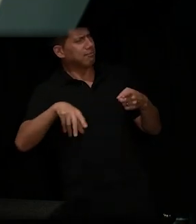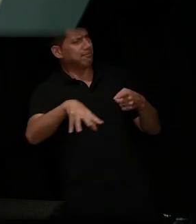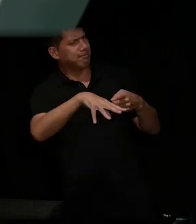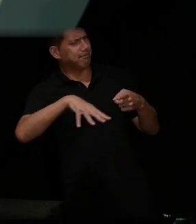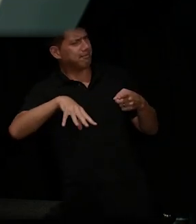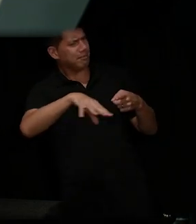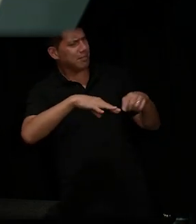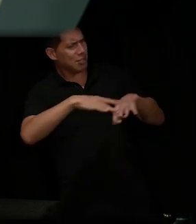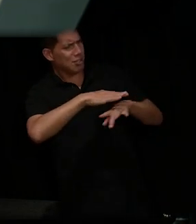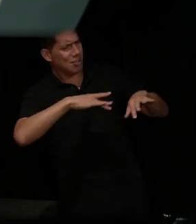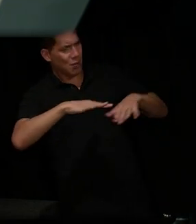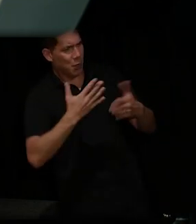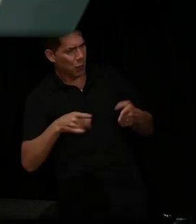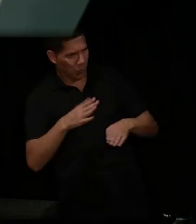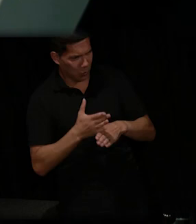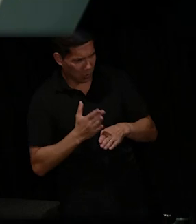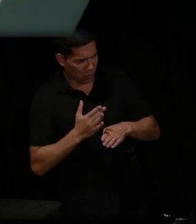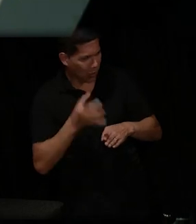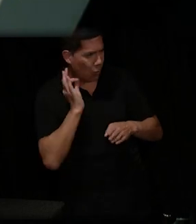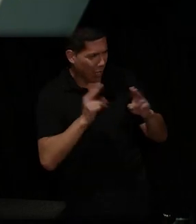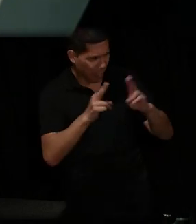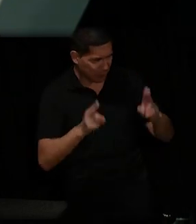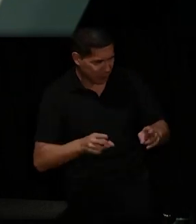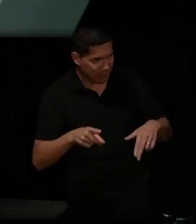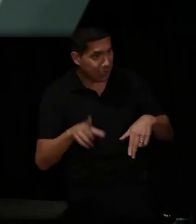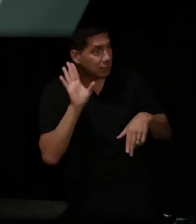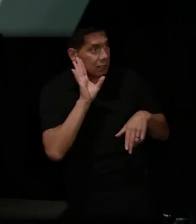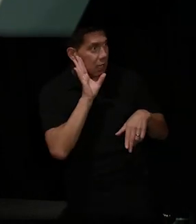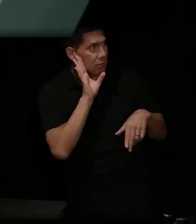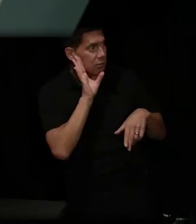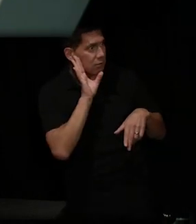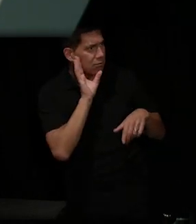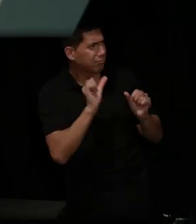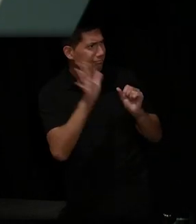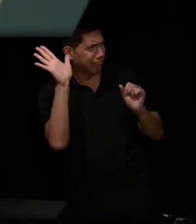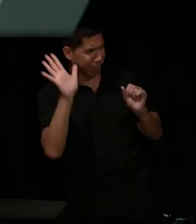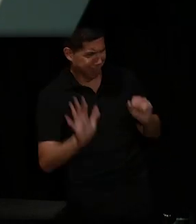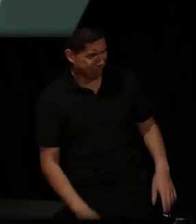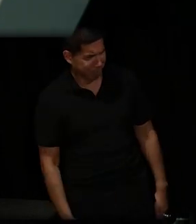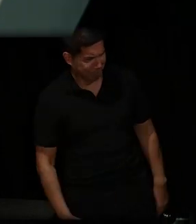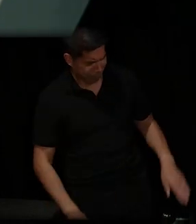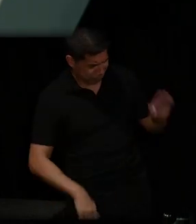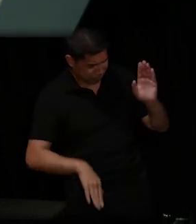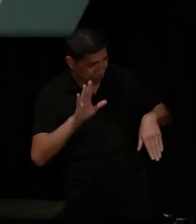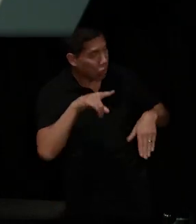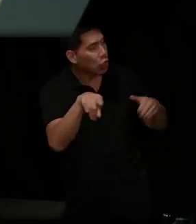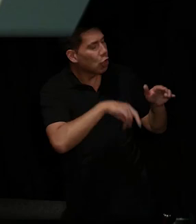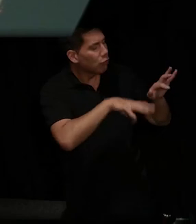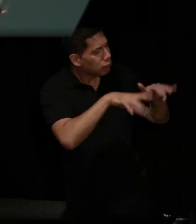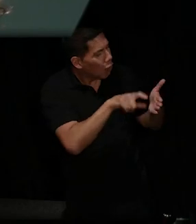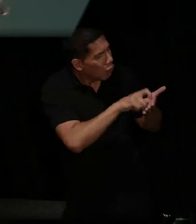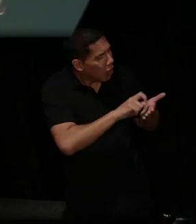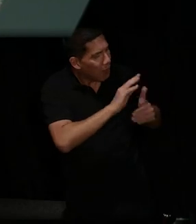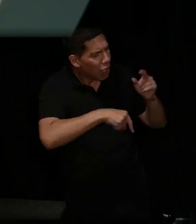worked in the White House sounds just fantastic. Mm. You know, you write about the diversity. There were, you